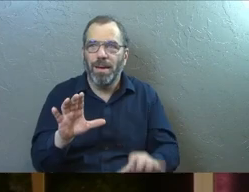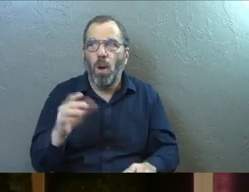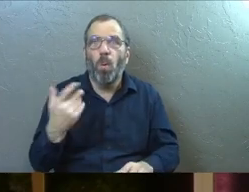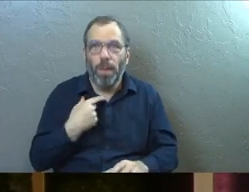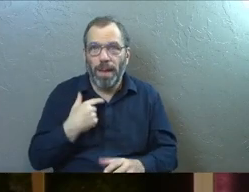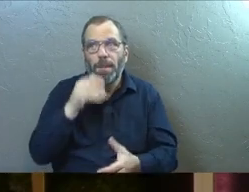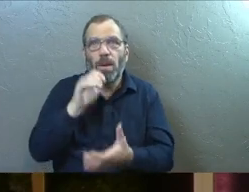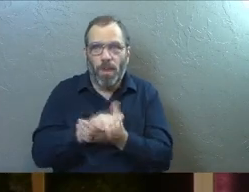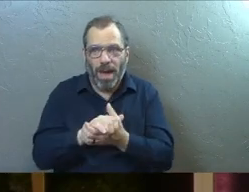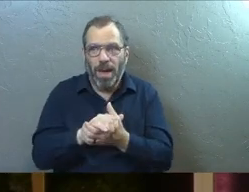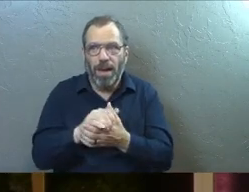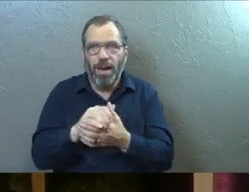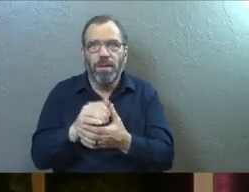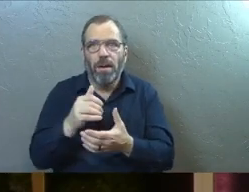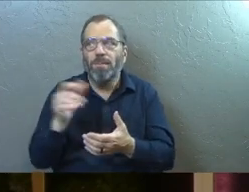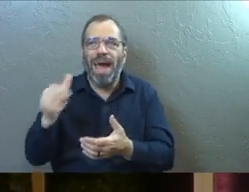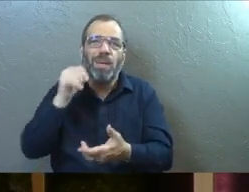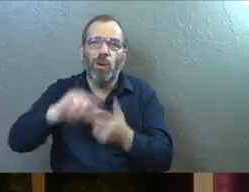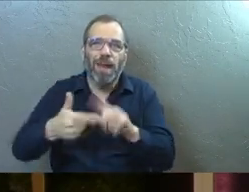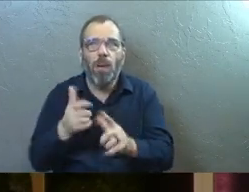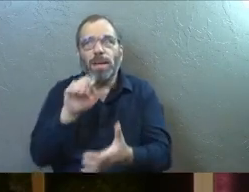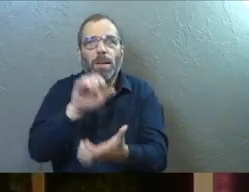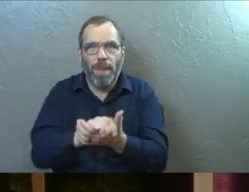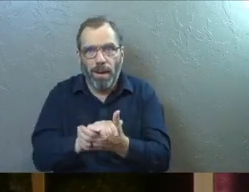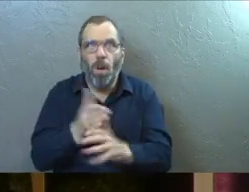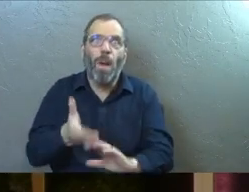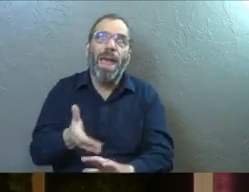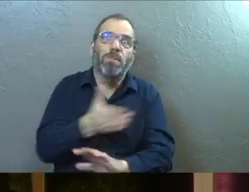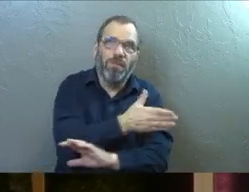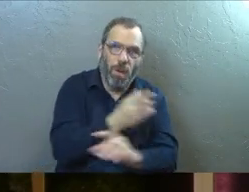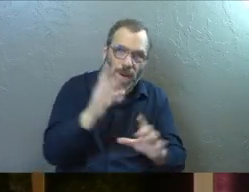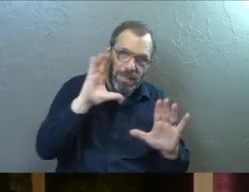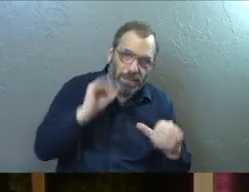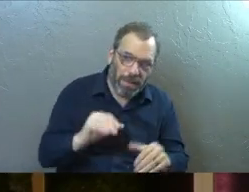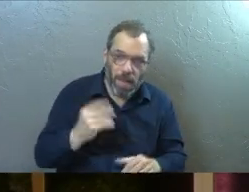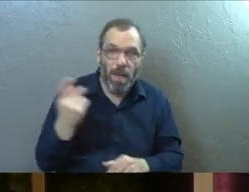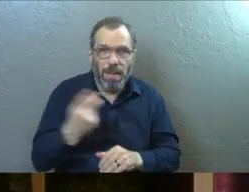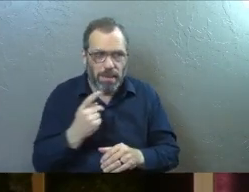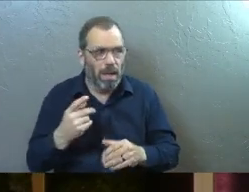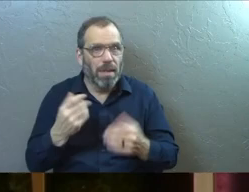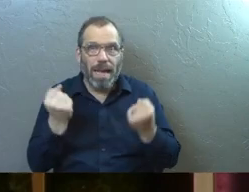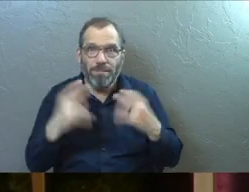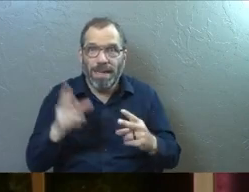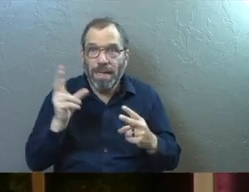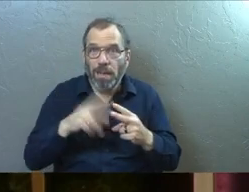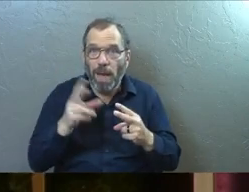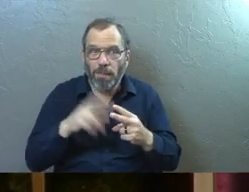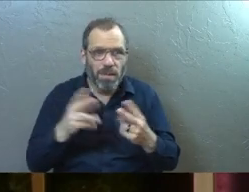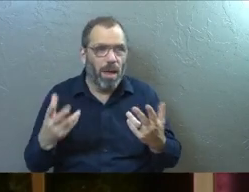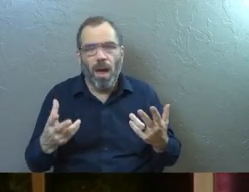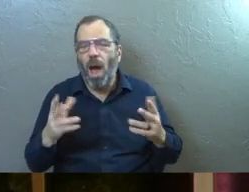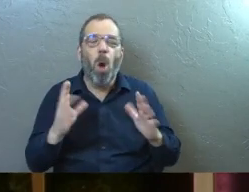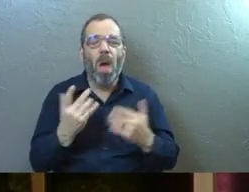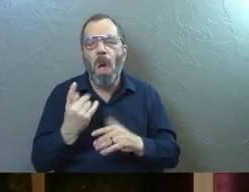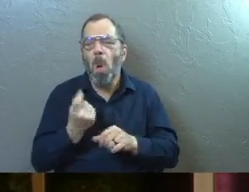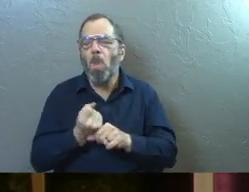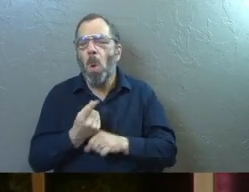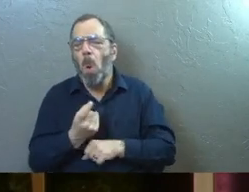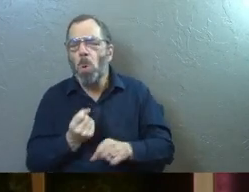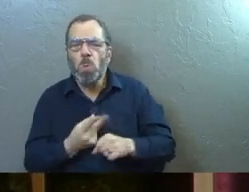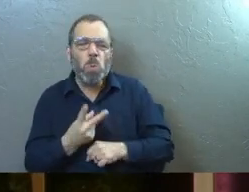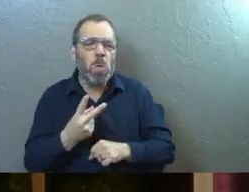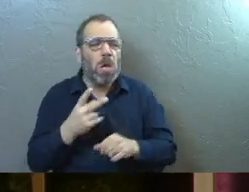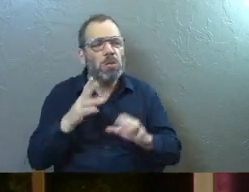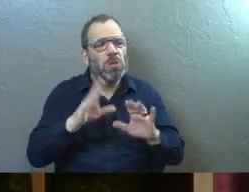and I got married way quicker than I had said at that moment. And we got married. And then again, Sarah and I, like probably a lot of couples do, we're like, oh, we'll wait a couple years and then